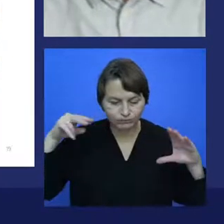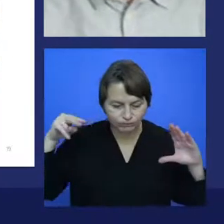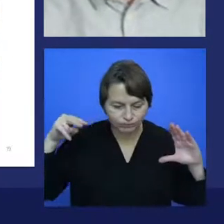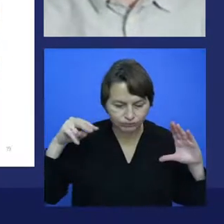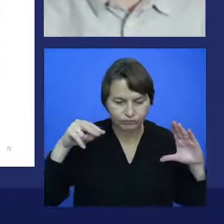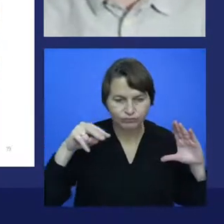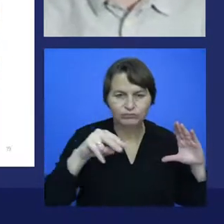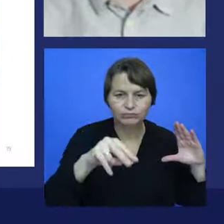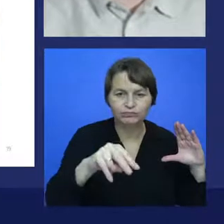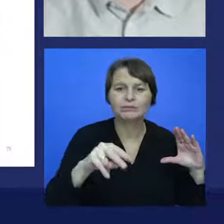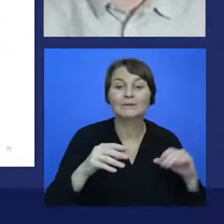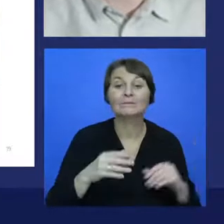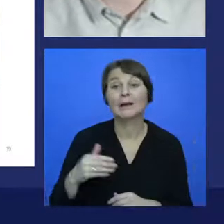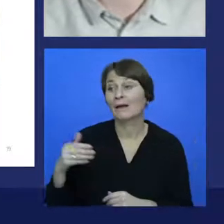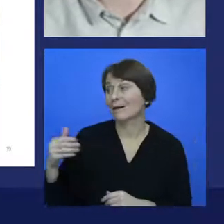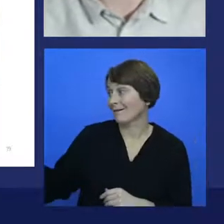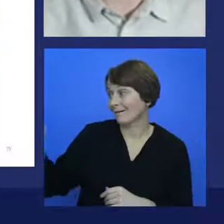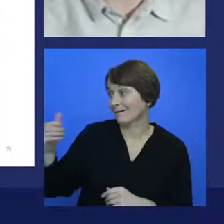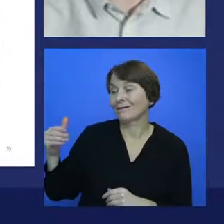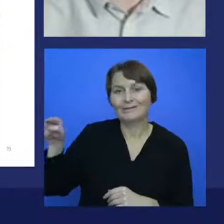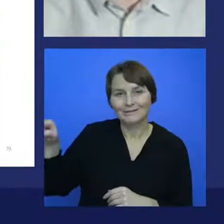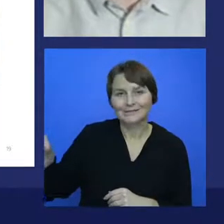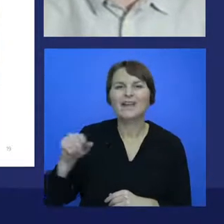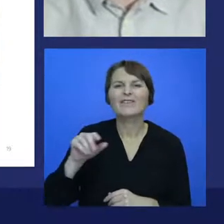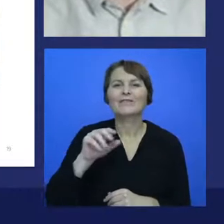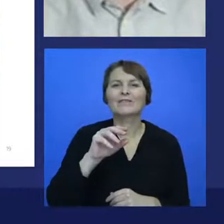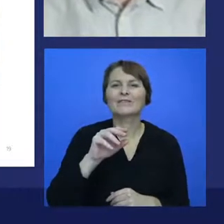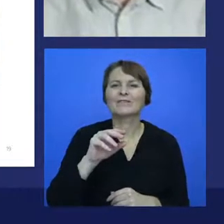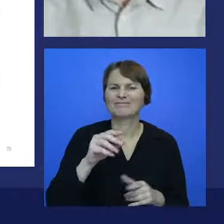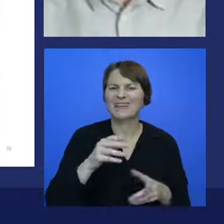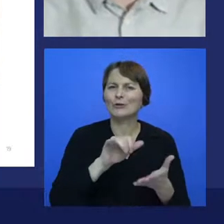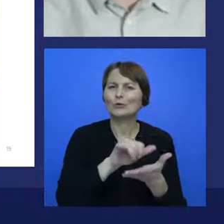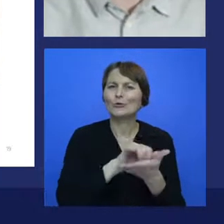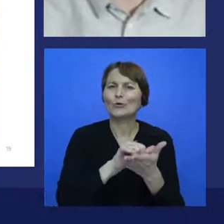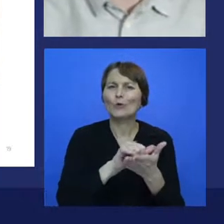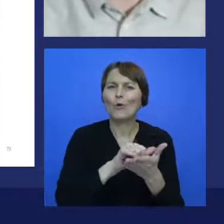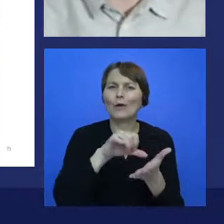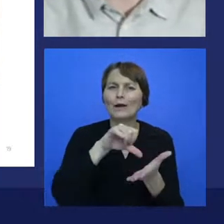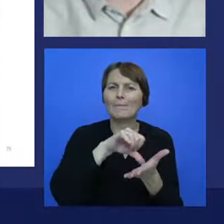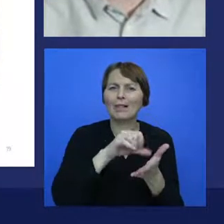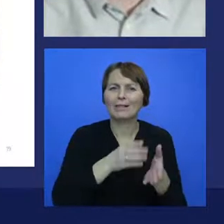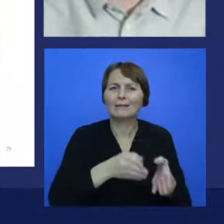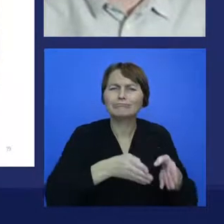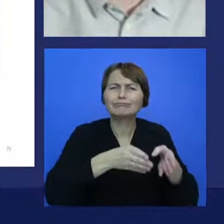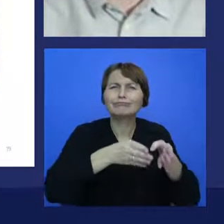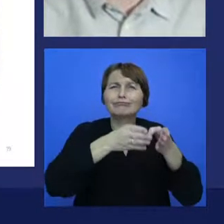showed you, but you can see it hasn't been built there yet in that photo. So it's still